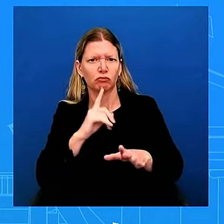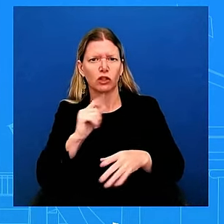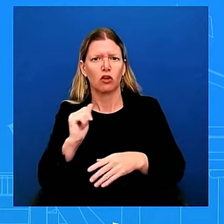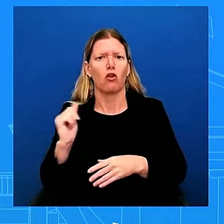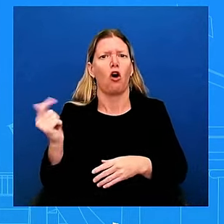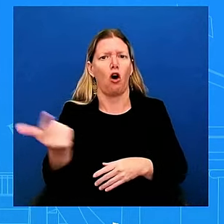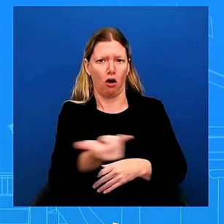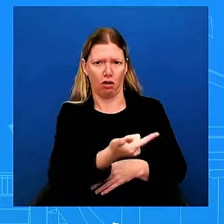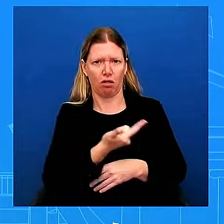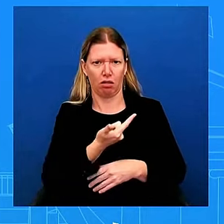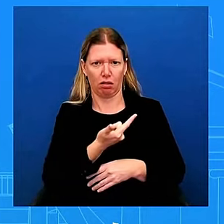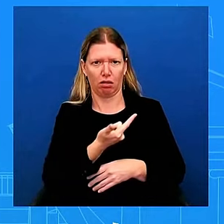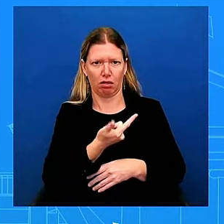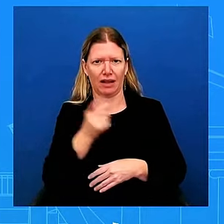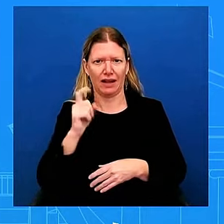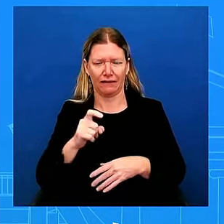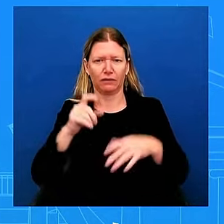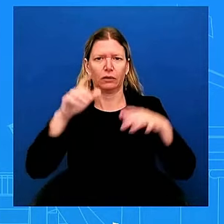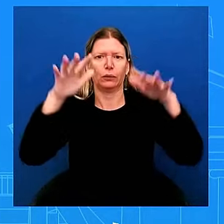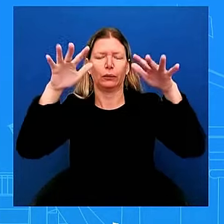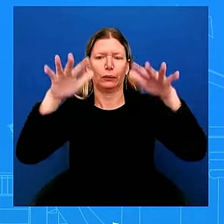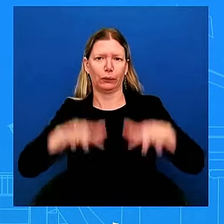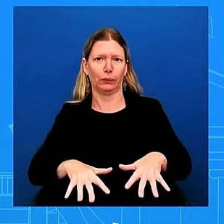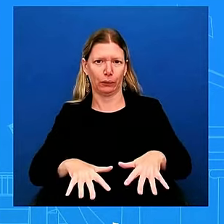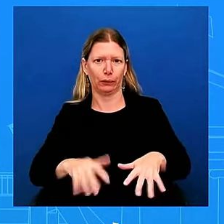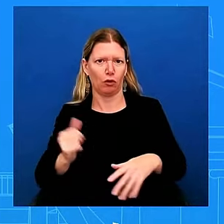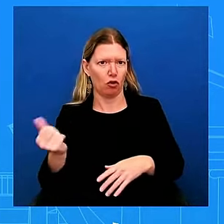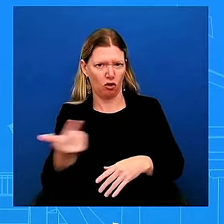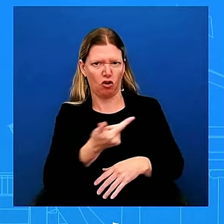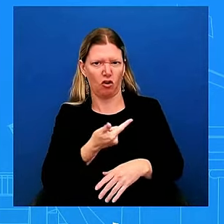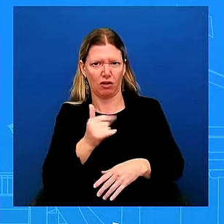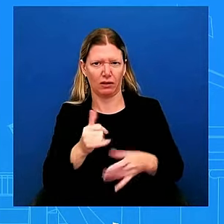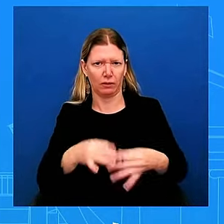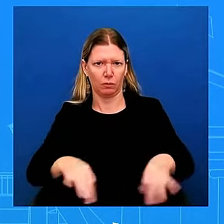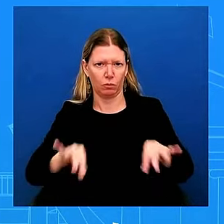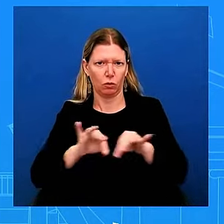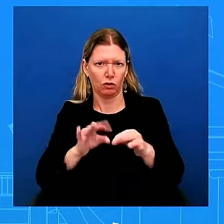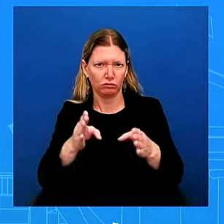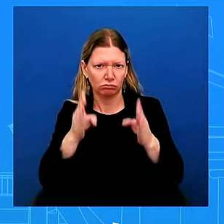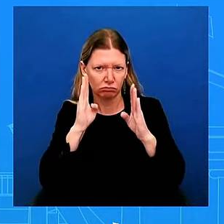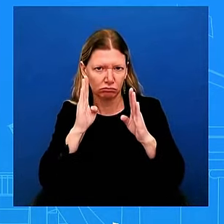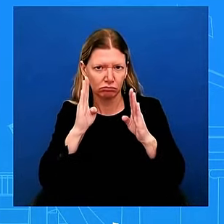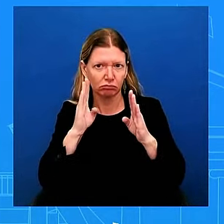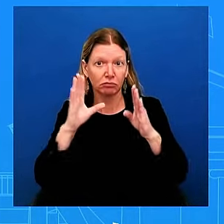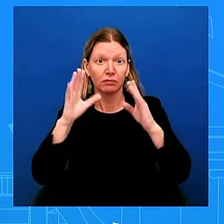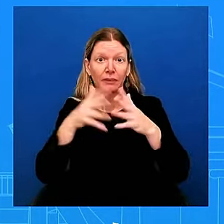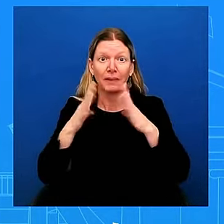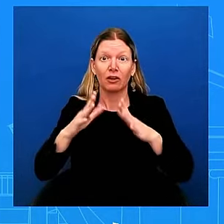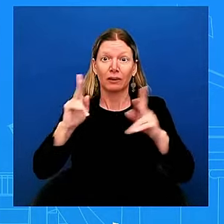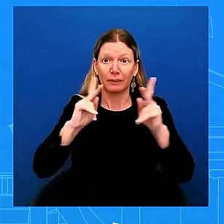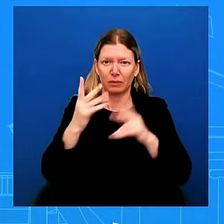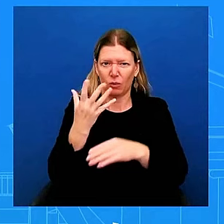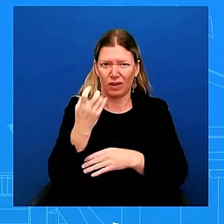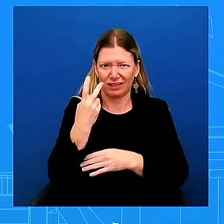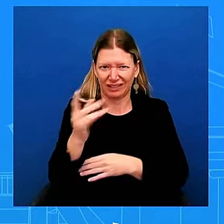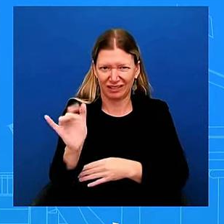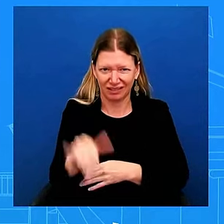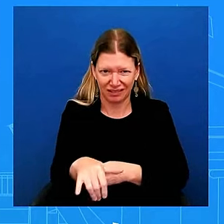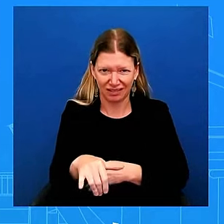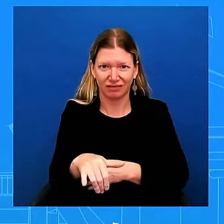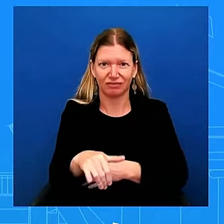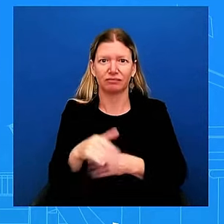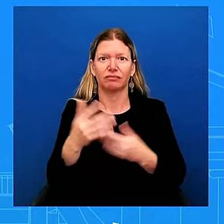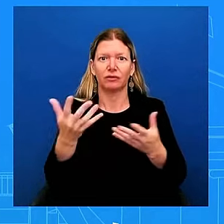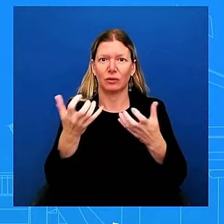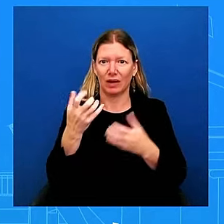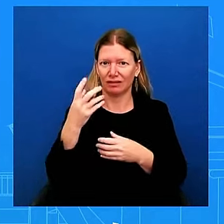see. They wanted to hear what the president said in the Oval yesterday. They wanted to hear what the president said on Saturday. Right? It